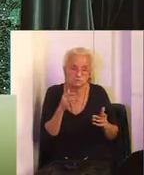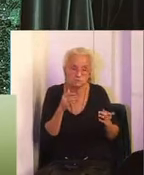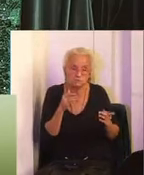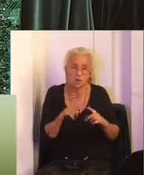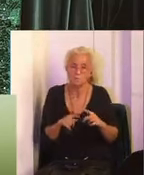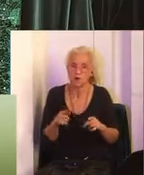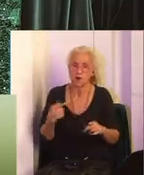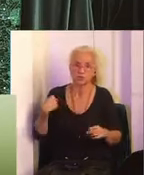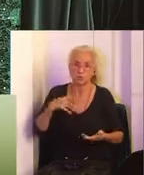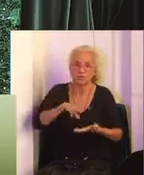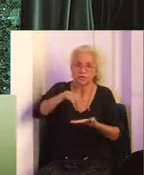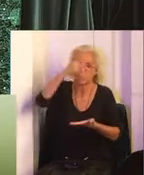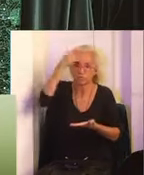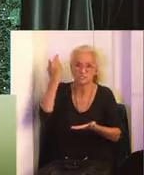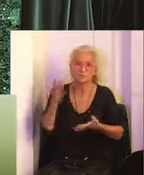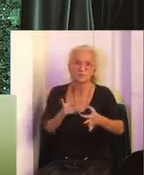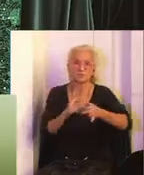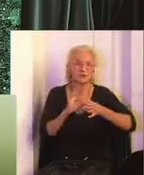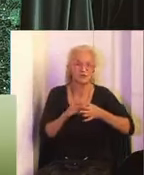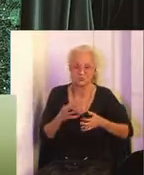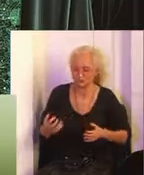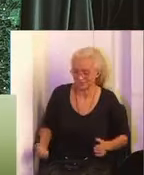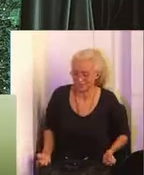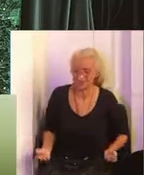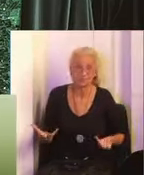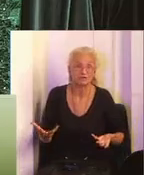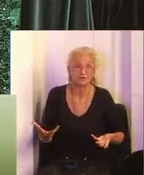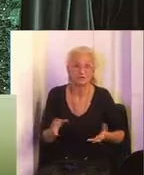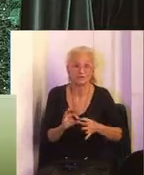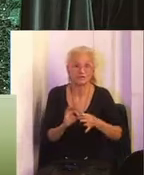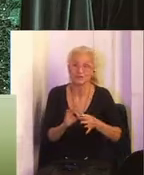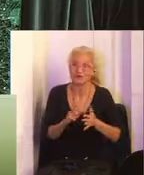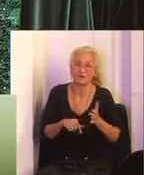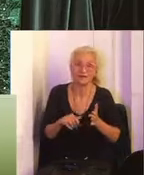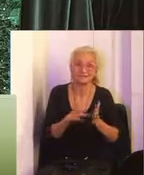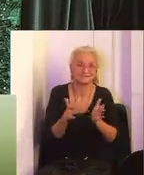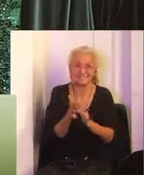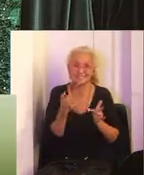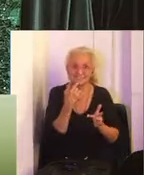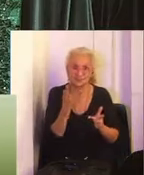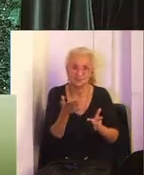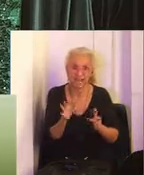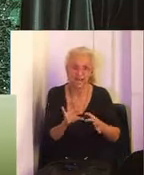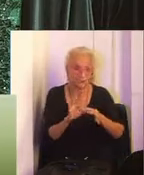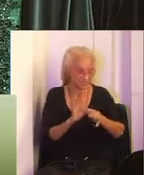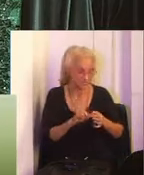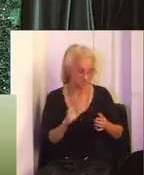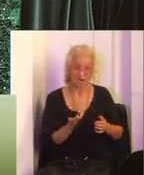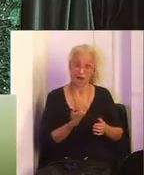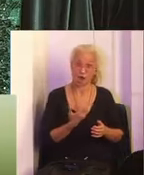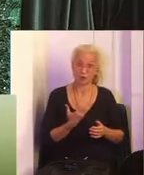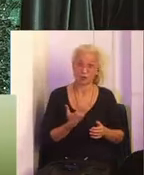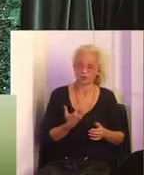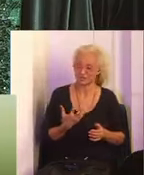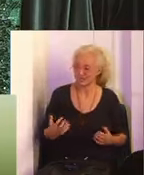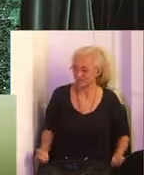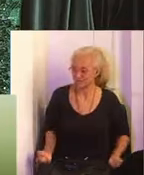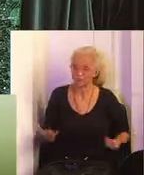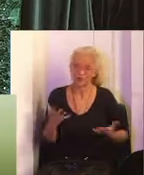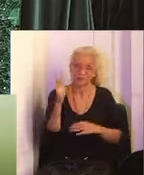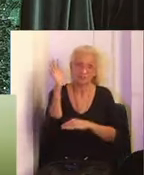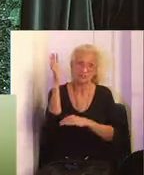But we did learn some things about generosity and about what Jesus was saying, and goes along with our generosity tree and the